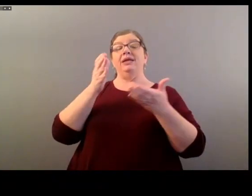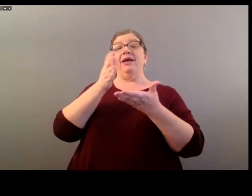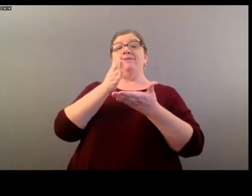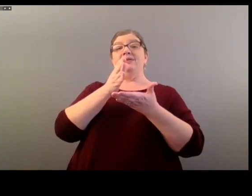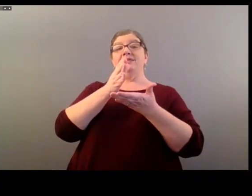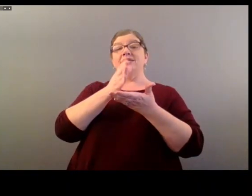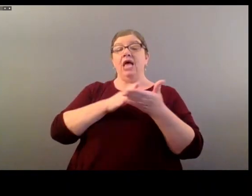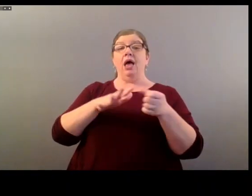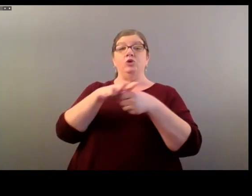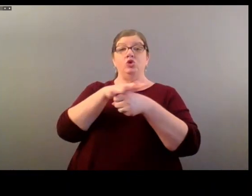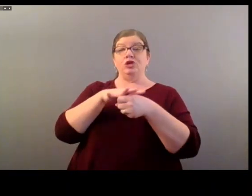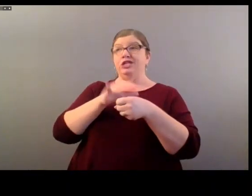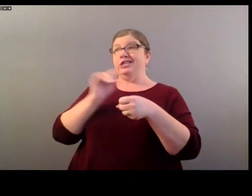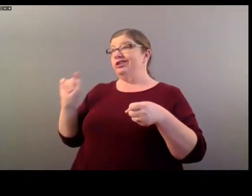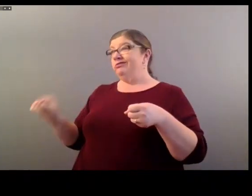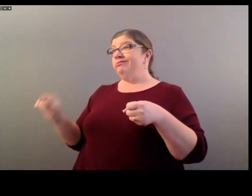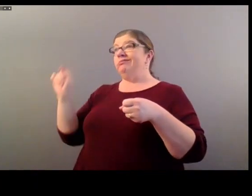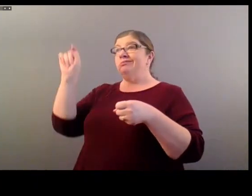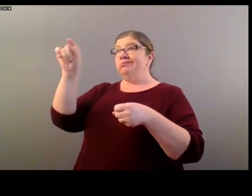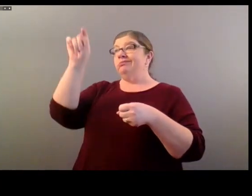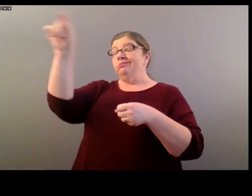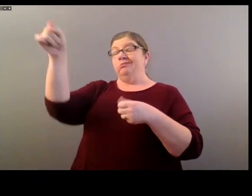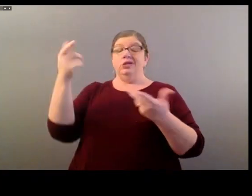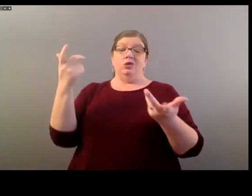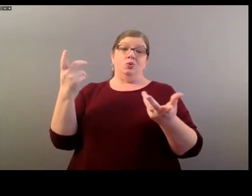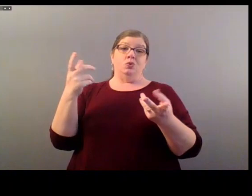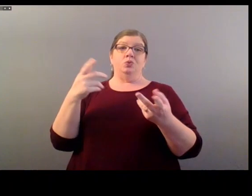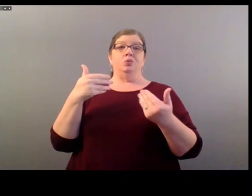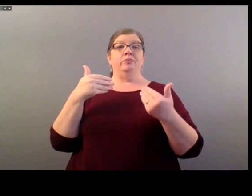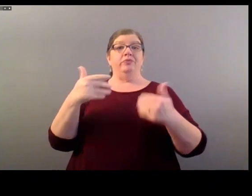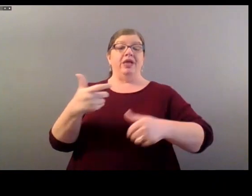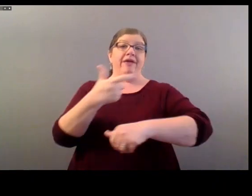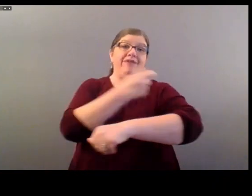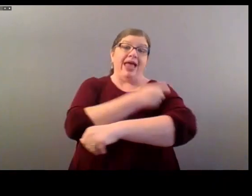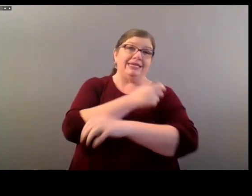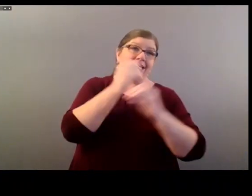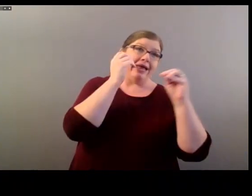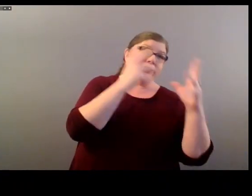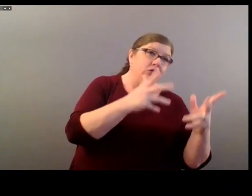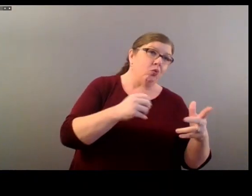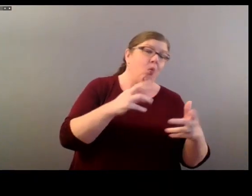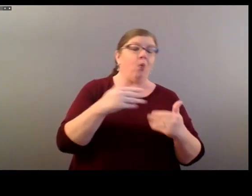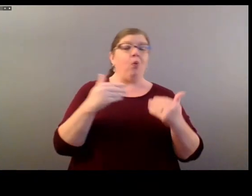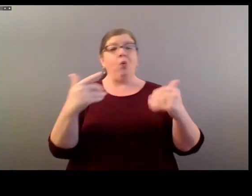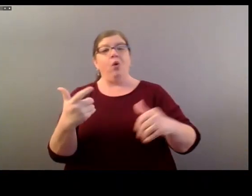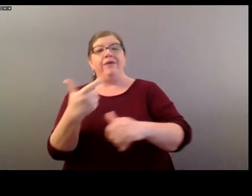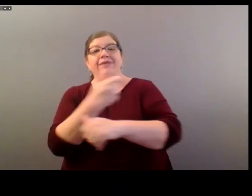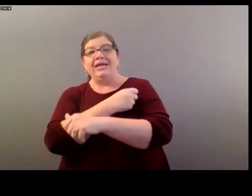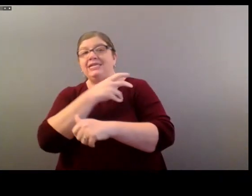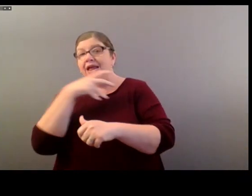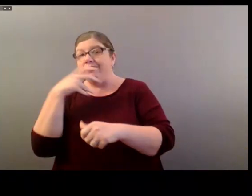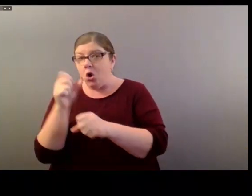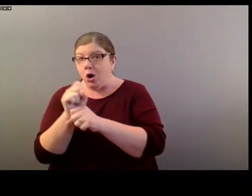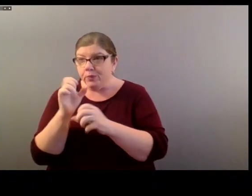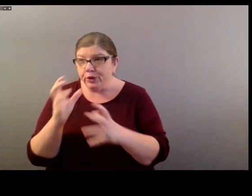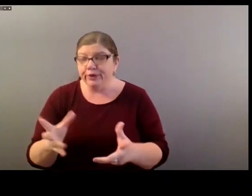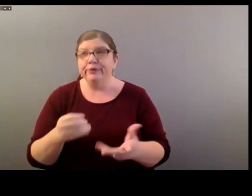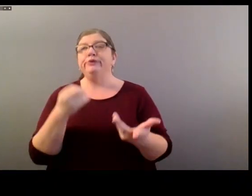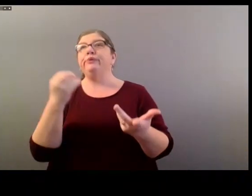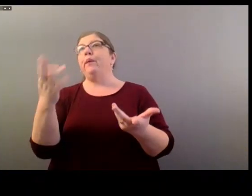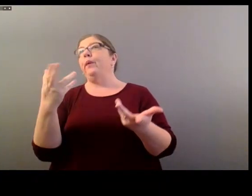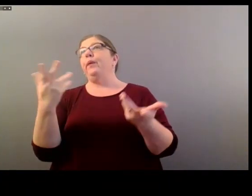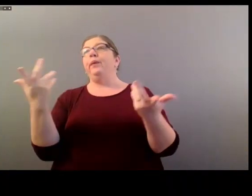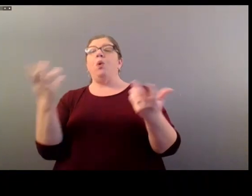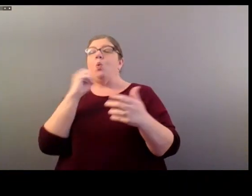jurisdictions to either vaccinate teachers or vaccinate farm workers or